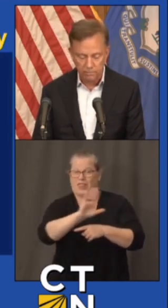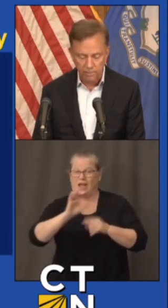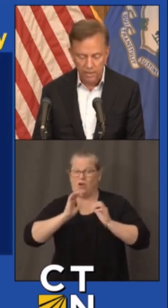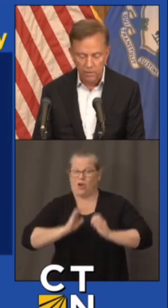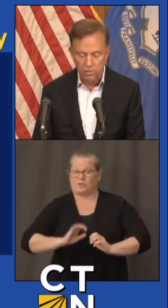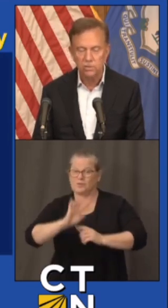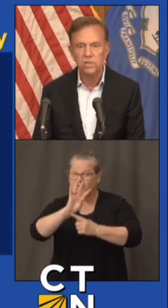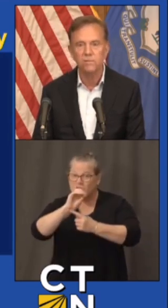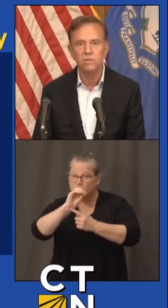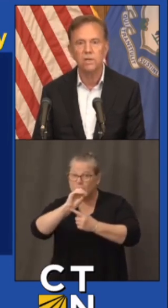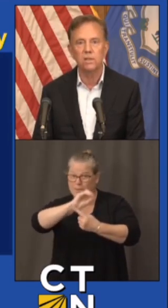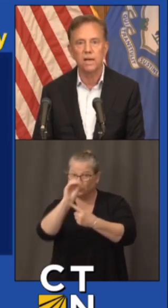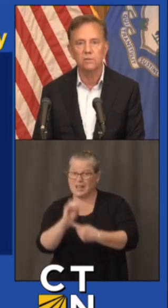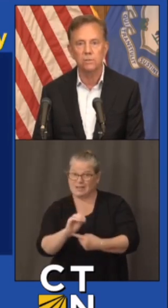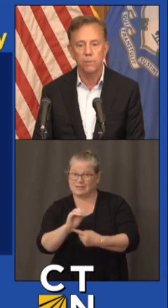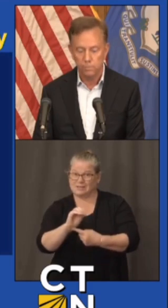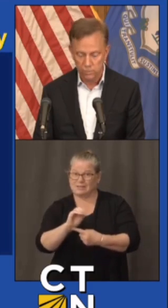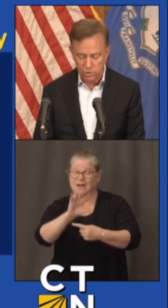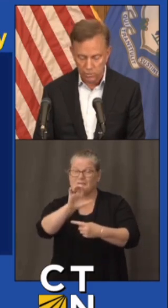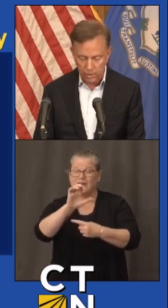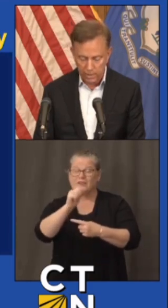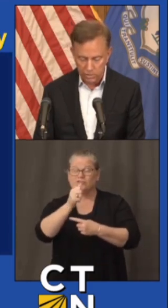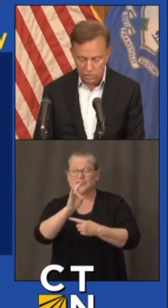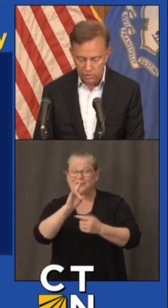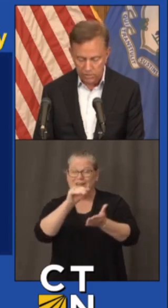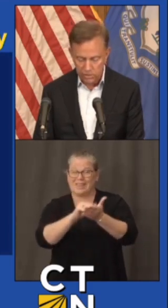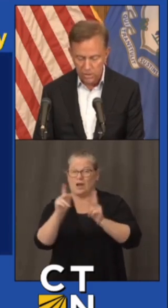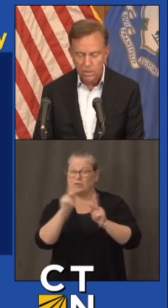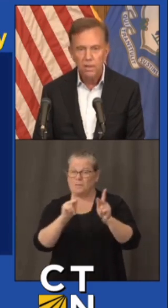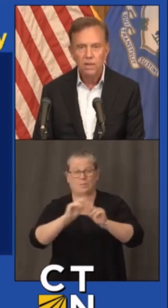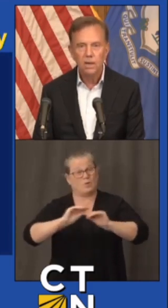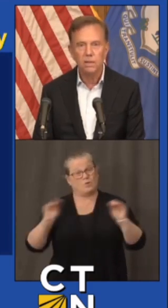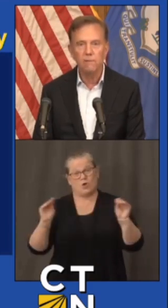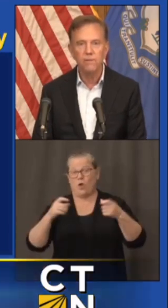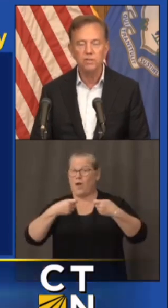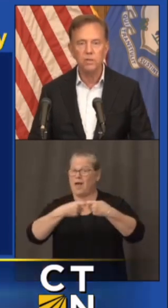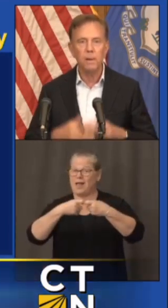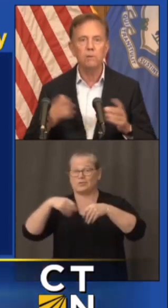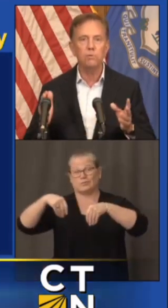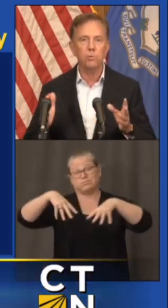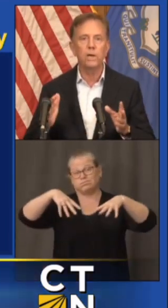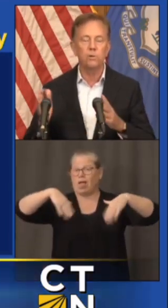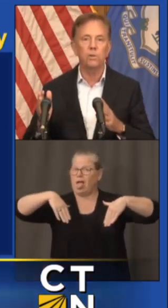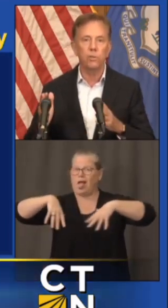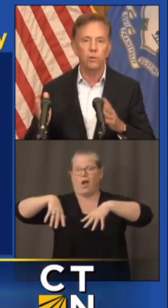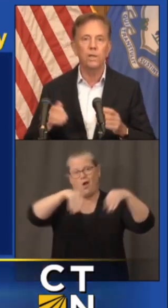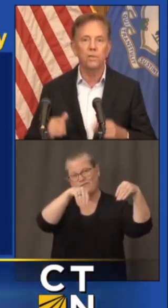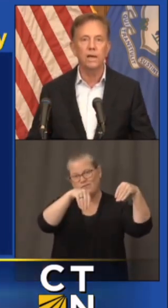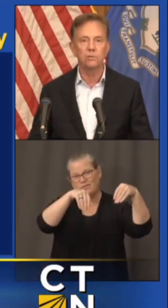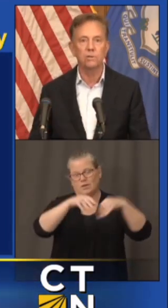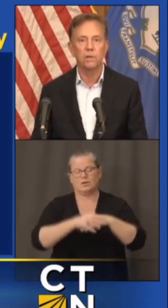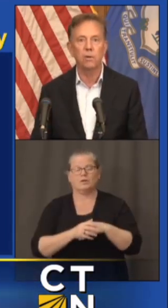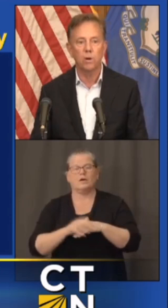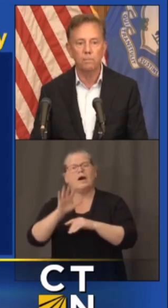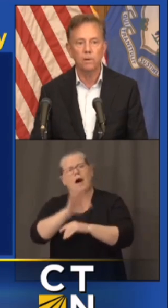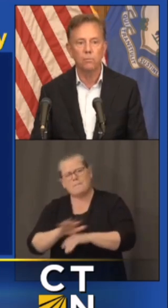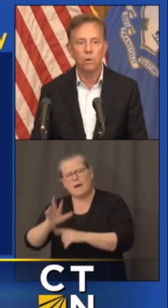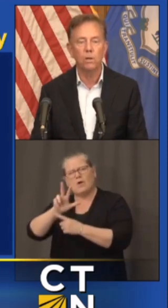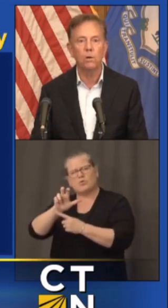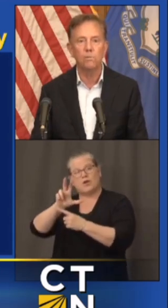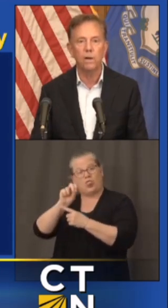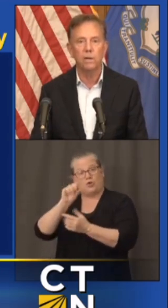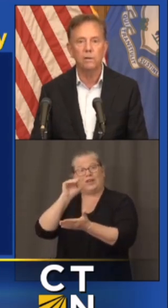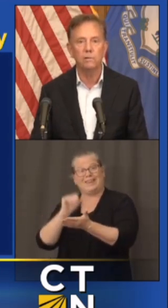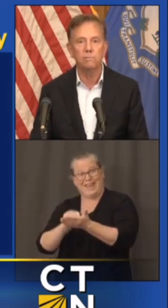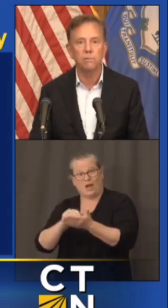40%. 517,000 people still without service. They fixed about 330,000. They were up